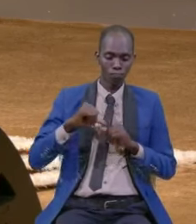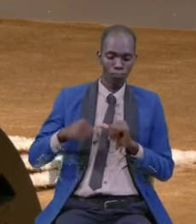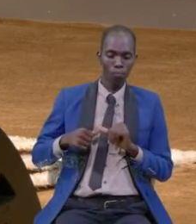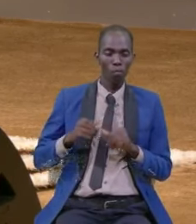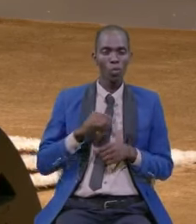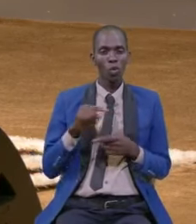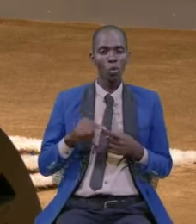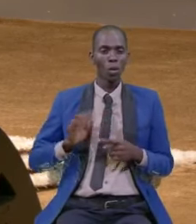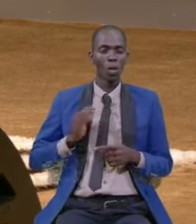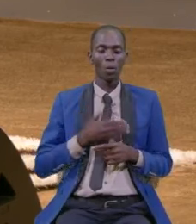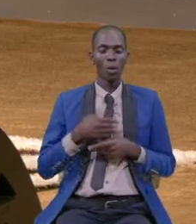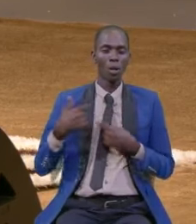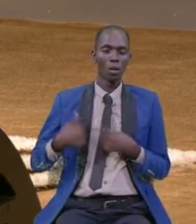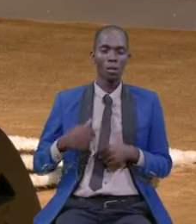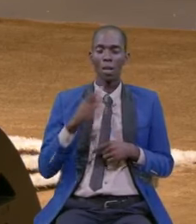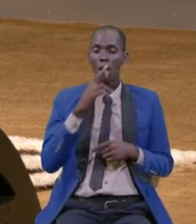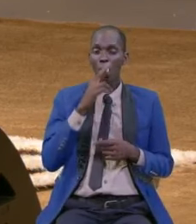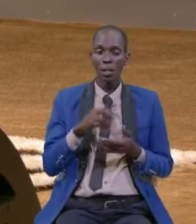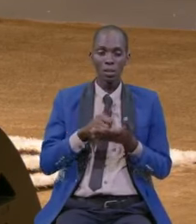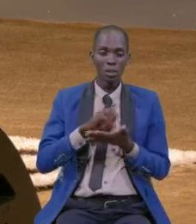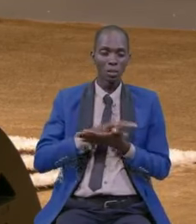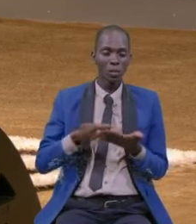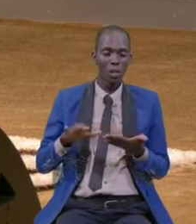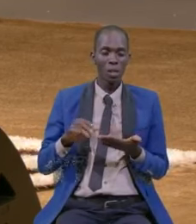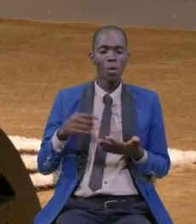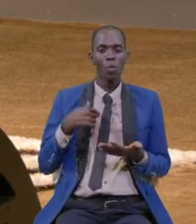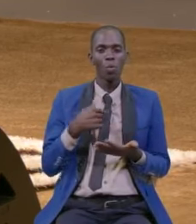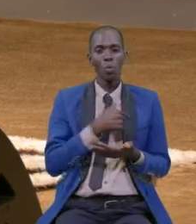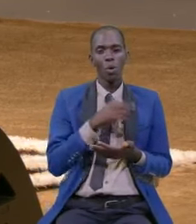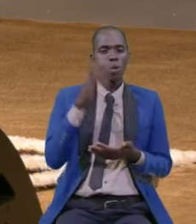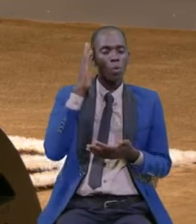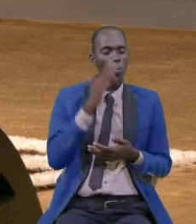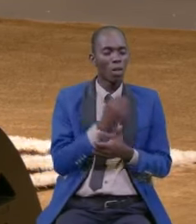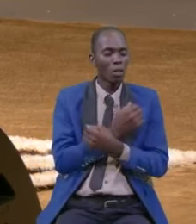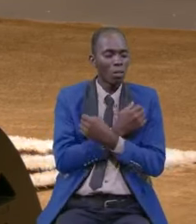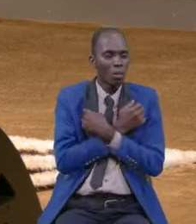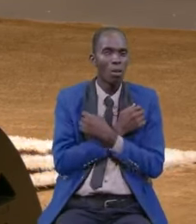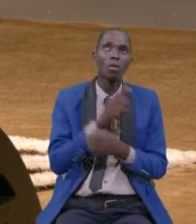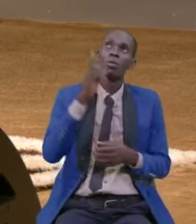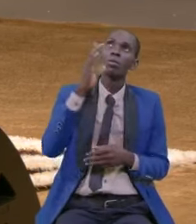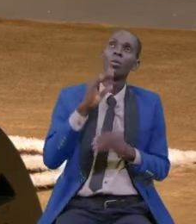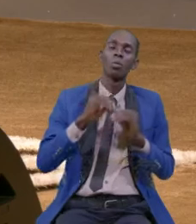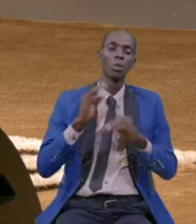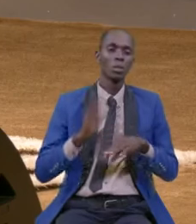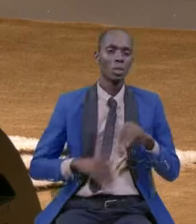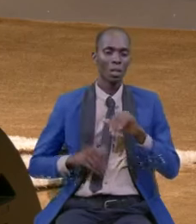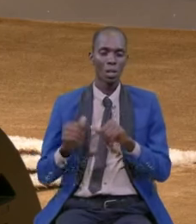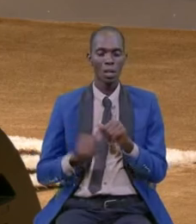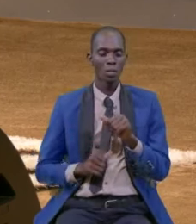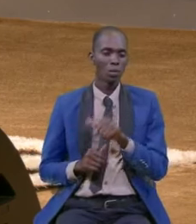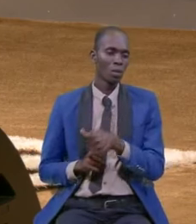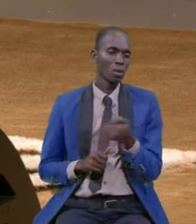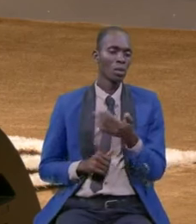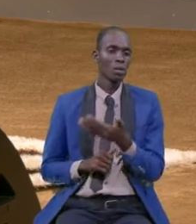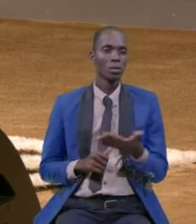Sanctified we love God above everything and so Christ said lovest thou me more